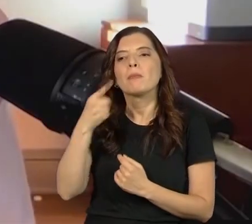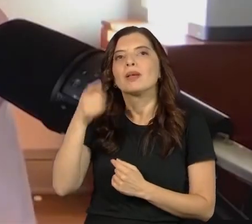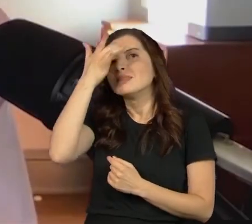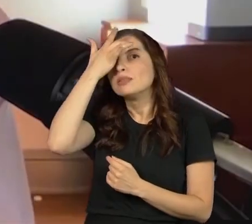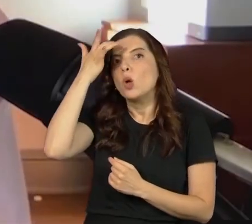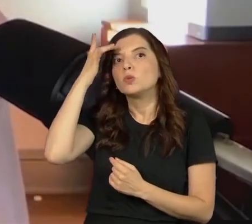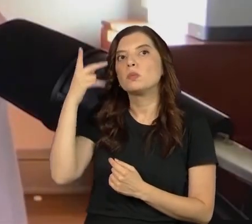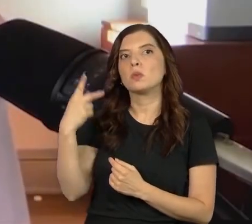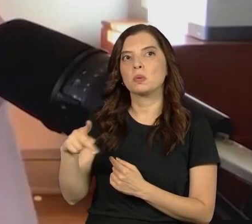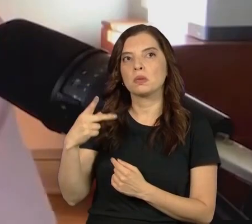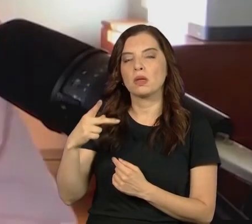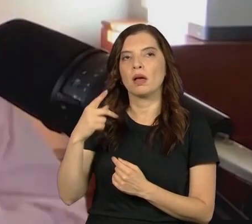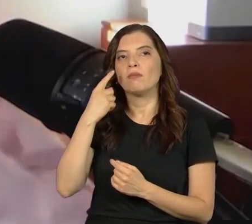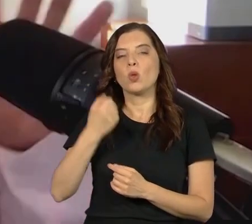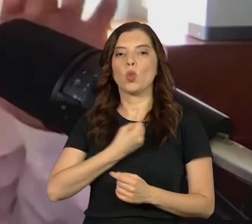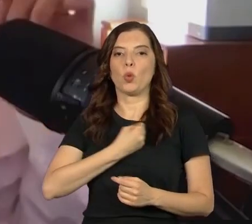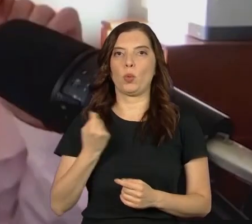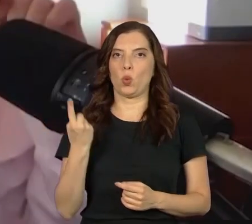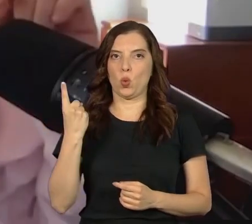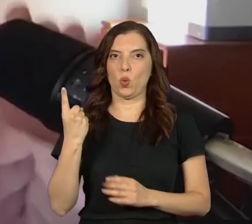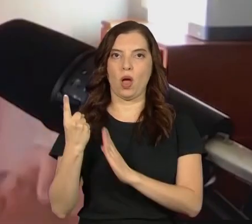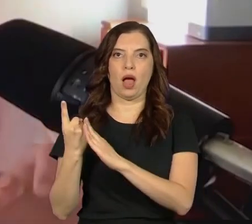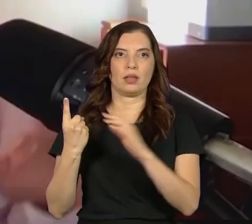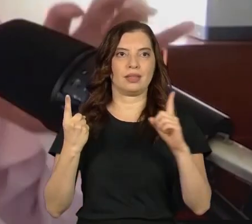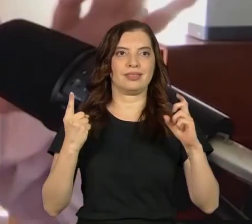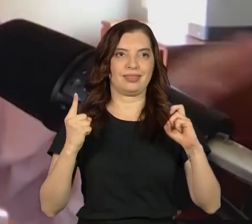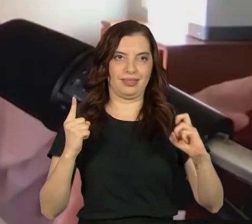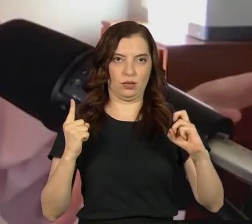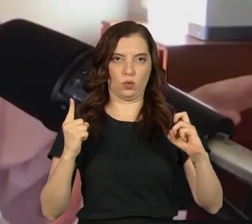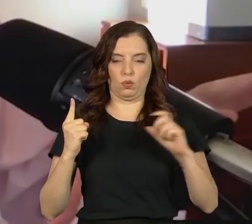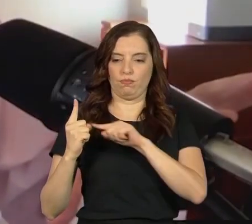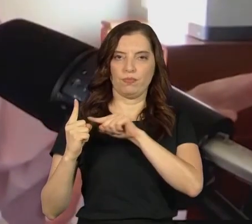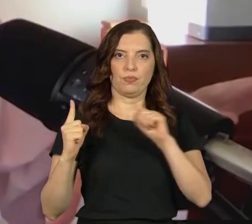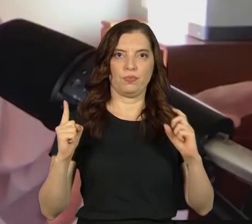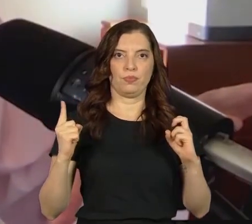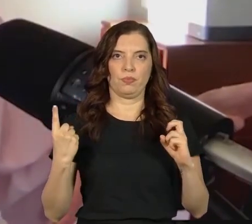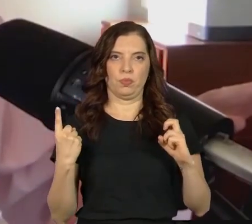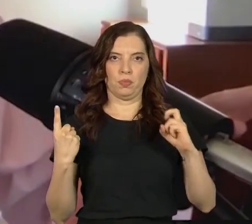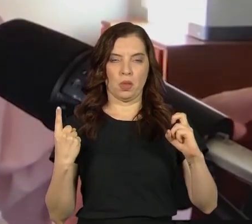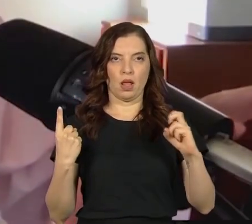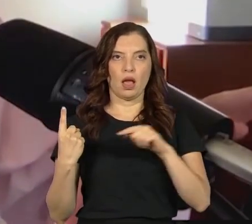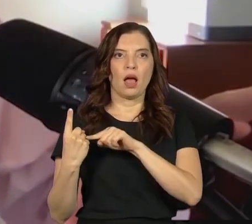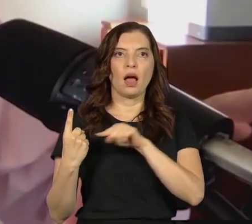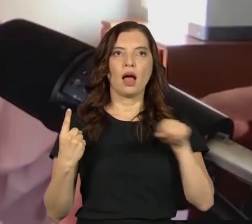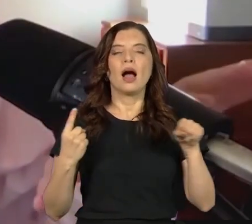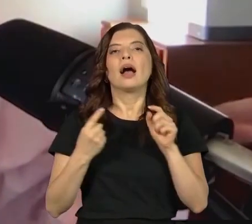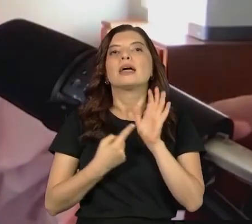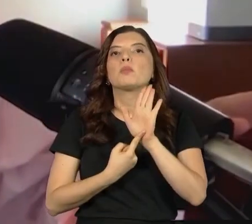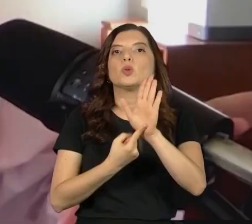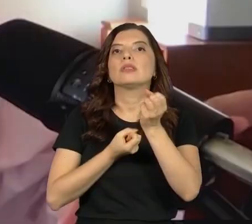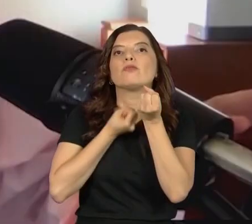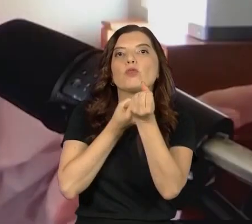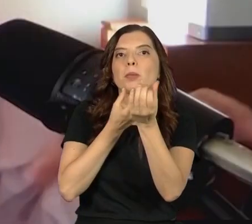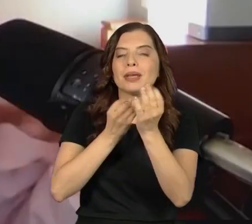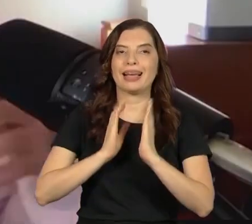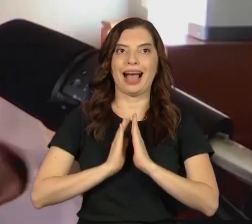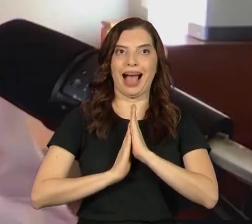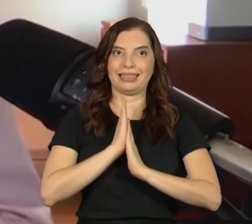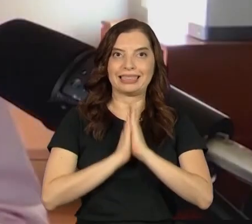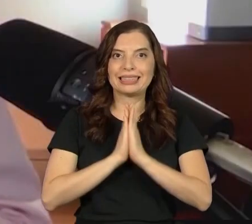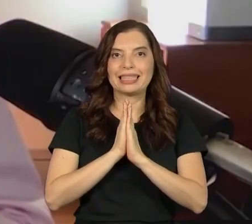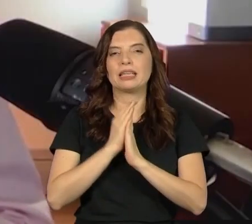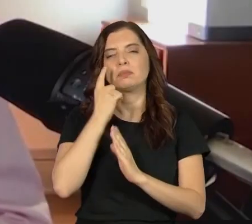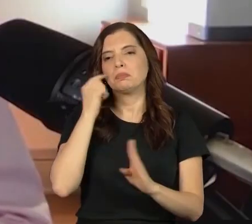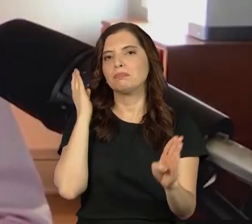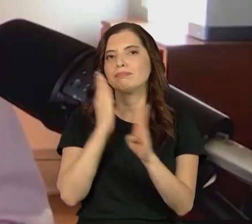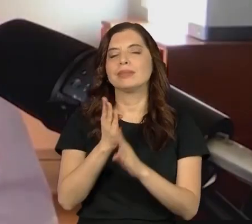give them a 5-point scale. So we have, what is the correlation between the number of hours, they say, and their report of their anxiety? And the